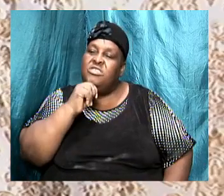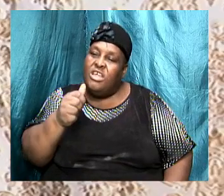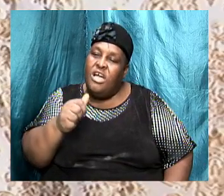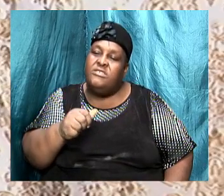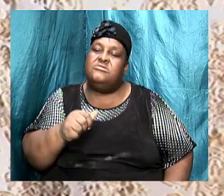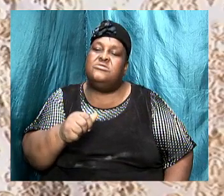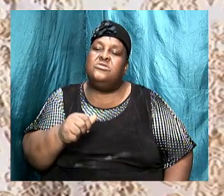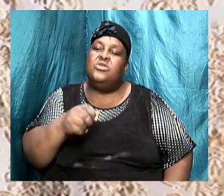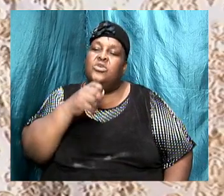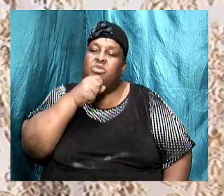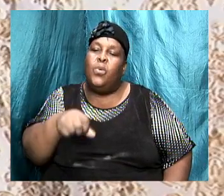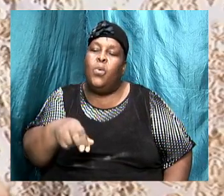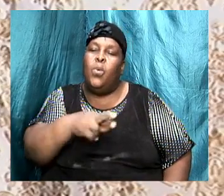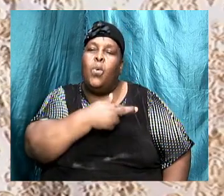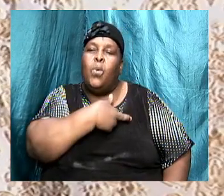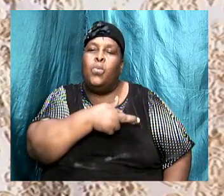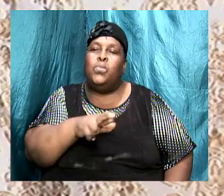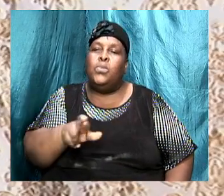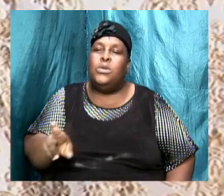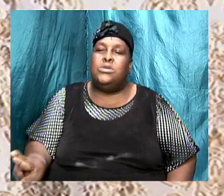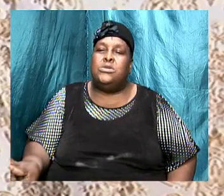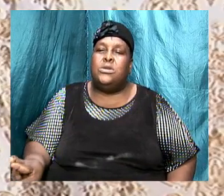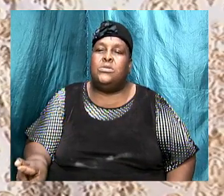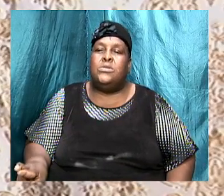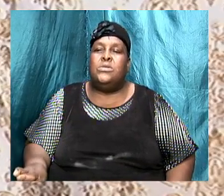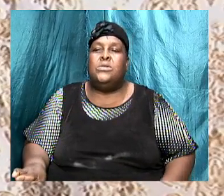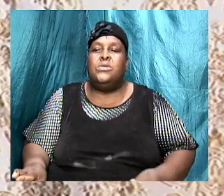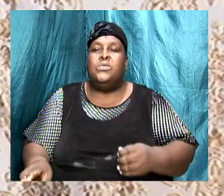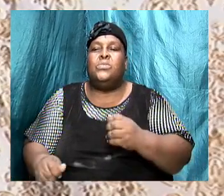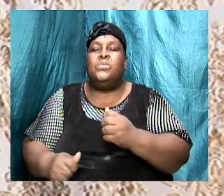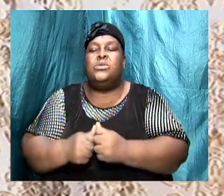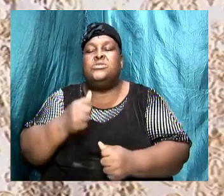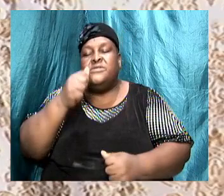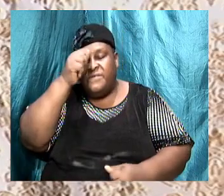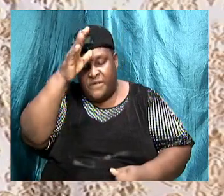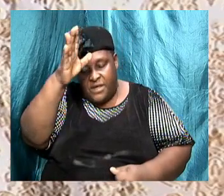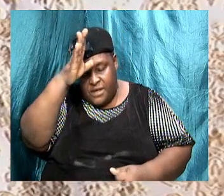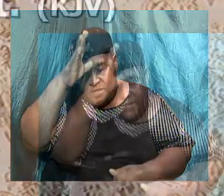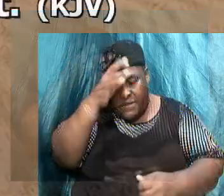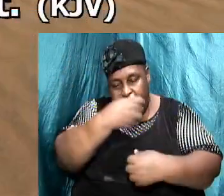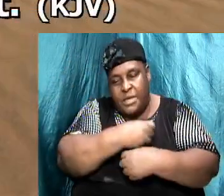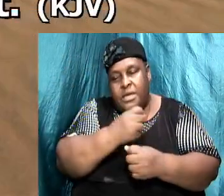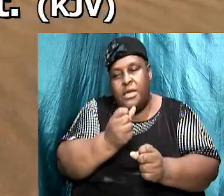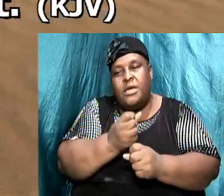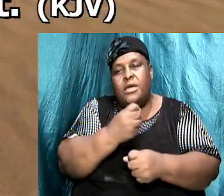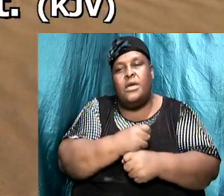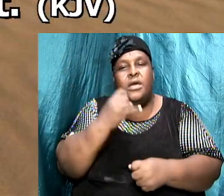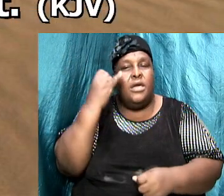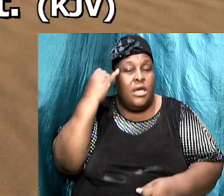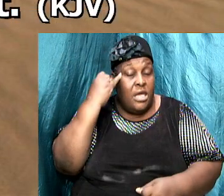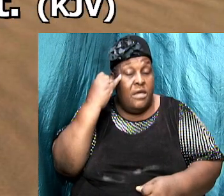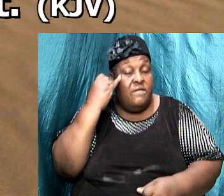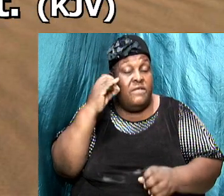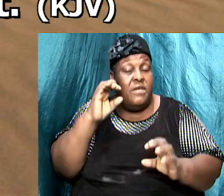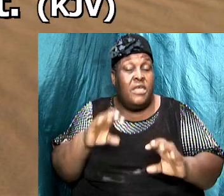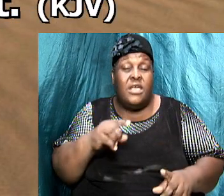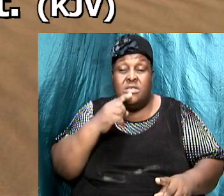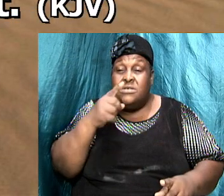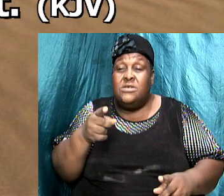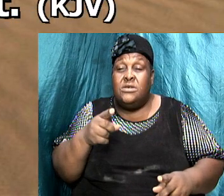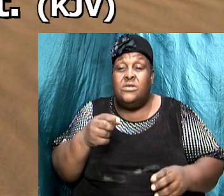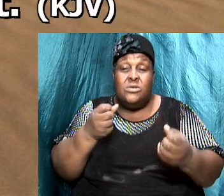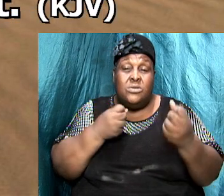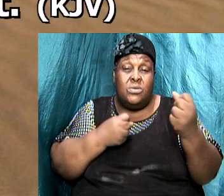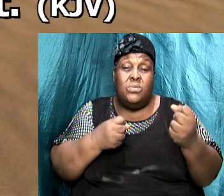ancient landmark which thy fathers have set. If we can apply this to sound doctrine, the lesson is that we